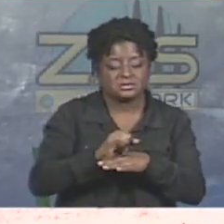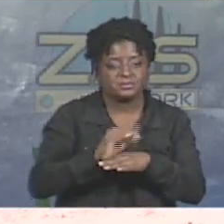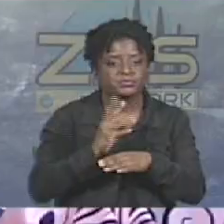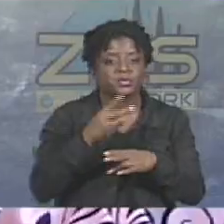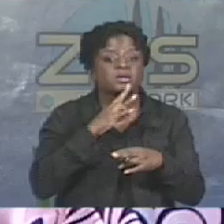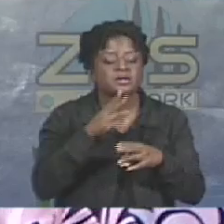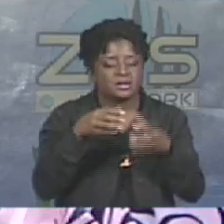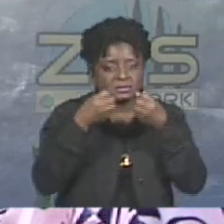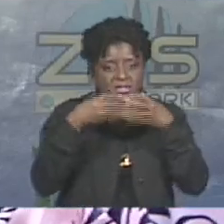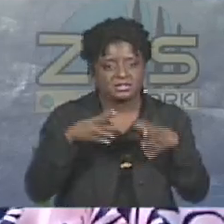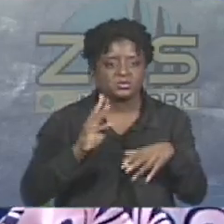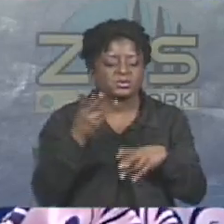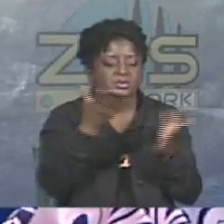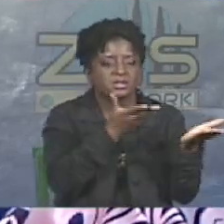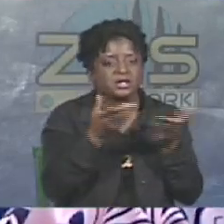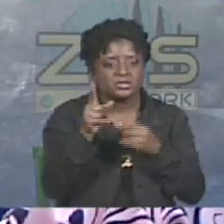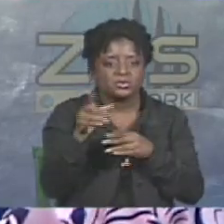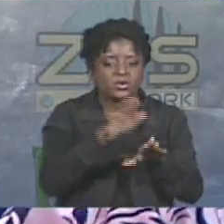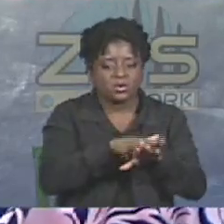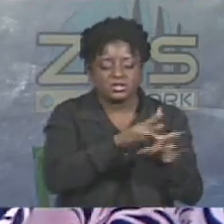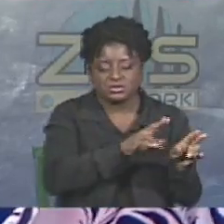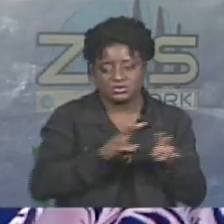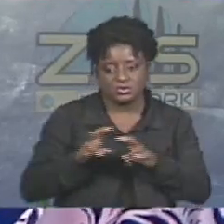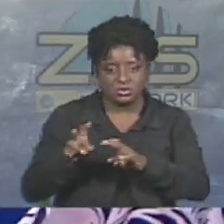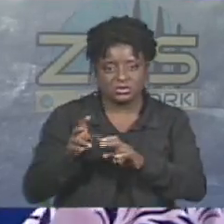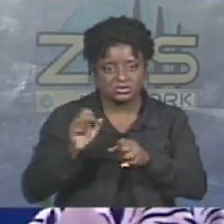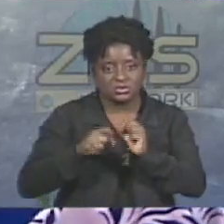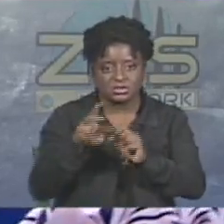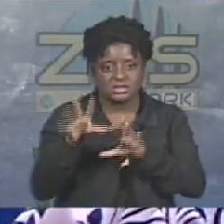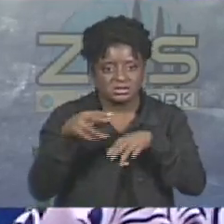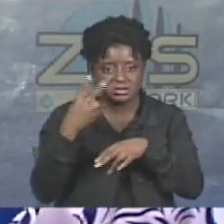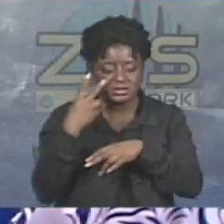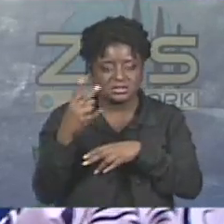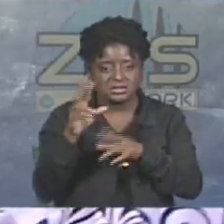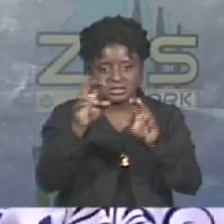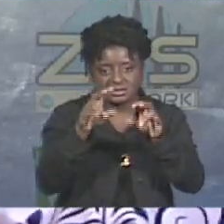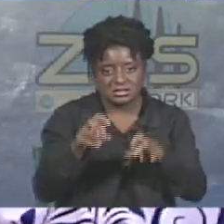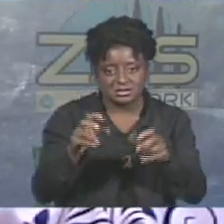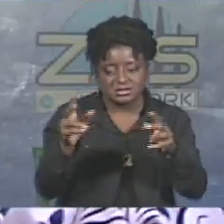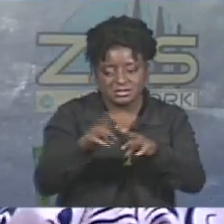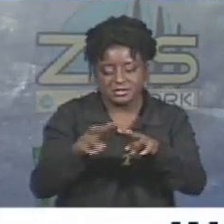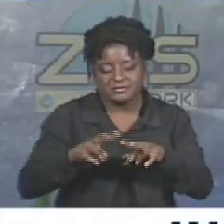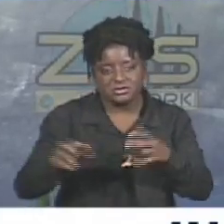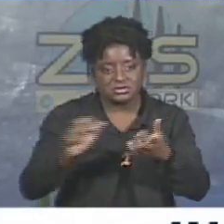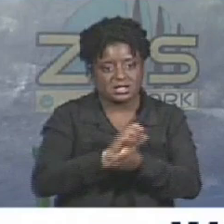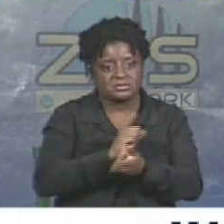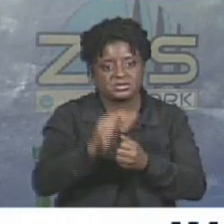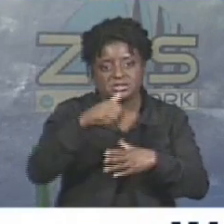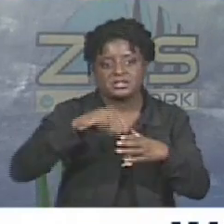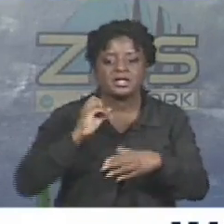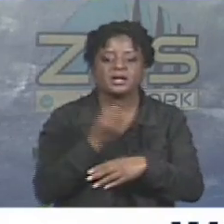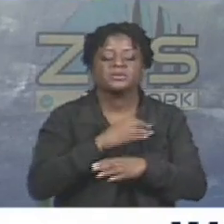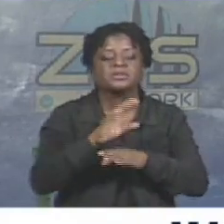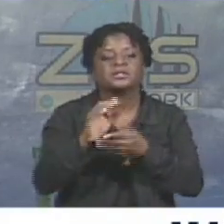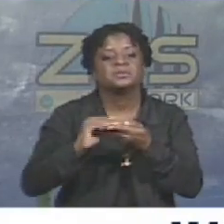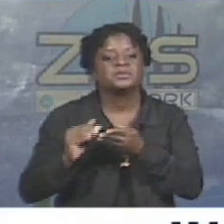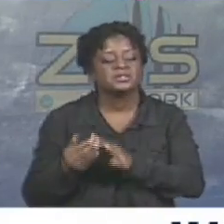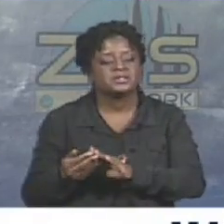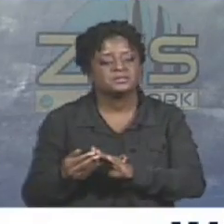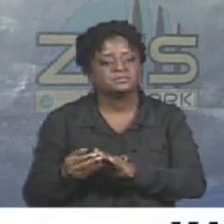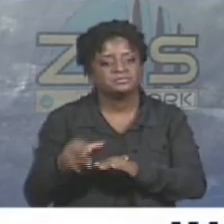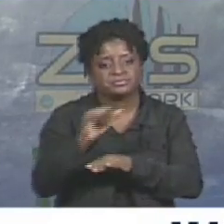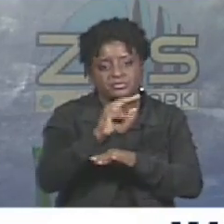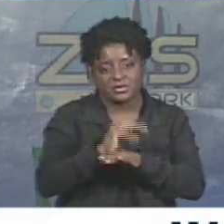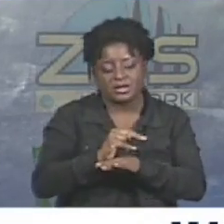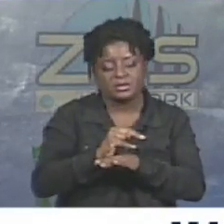are blessed. We're going to take you on a tour so you will be able to see and assess the various damages in our community. Inagua Administrator